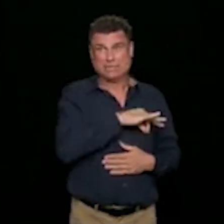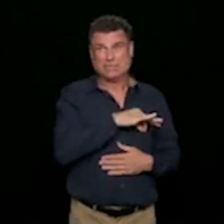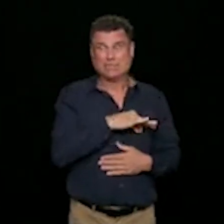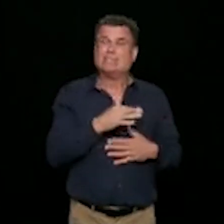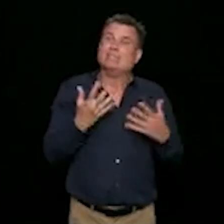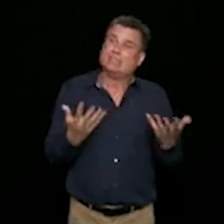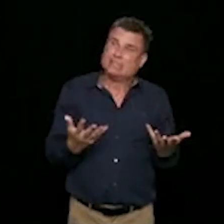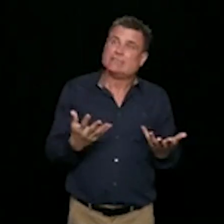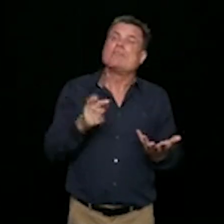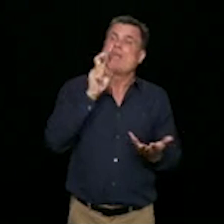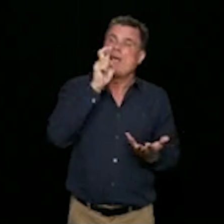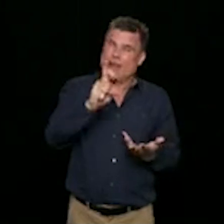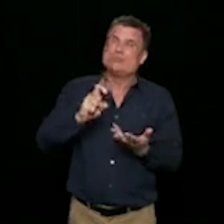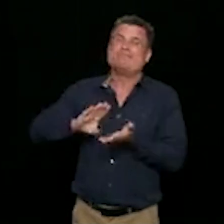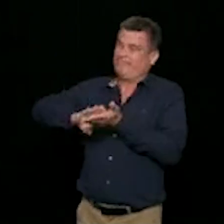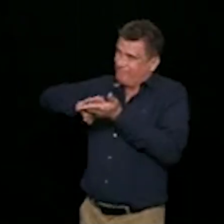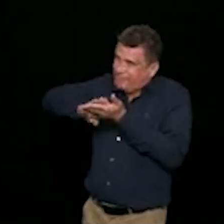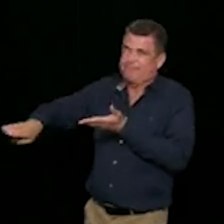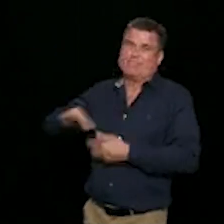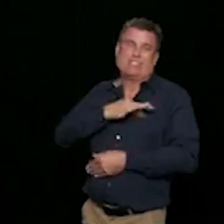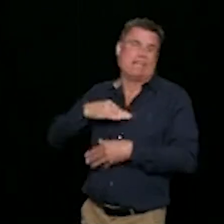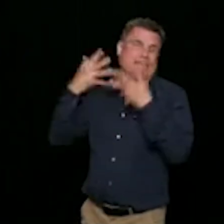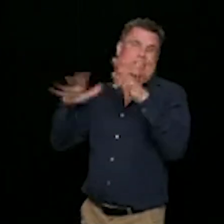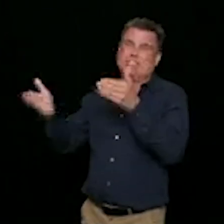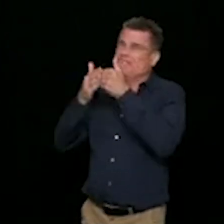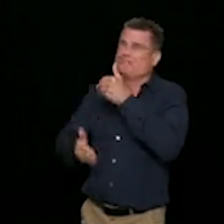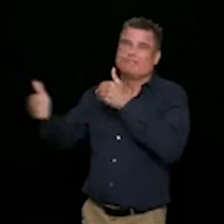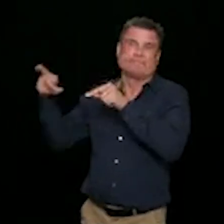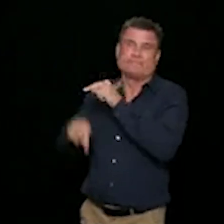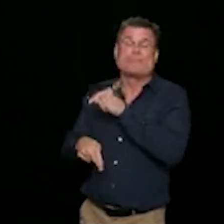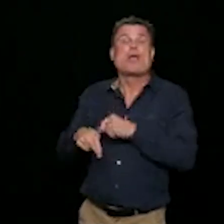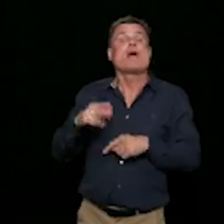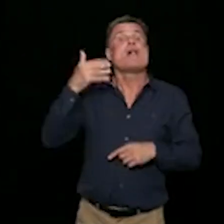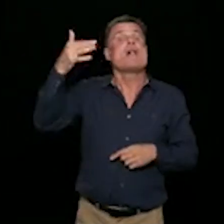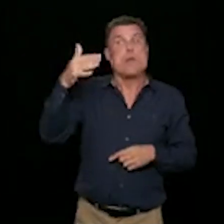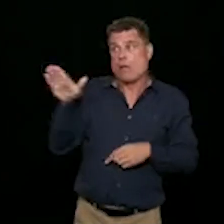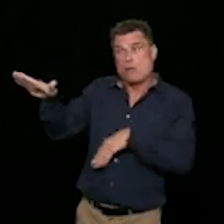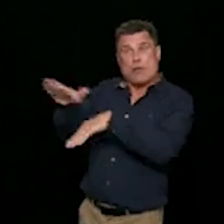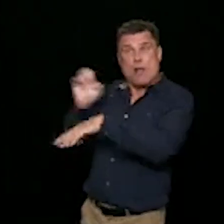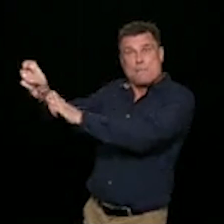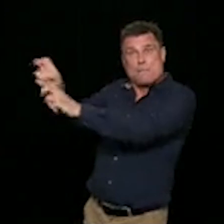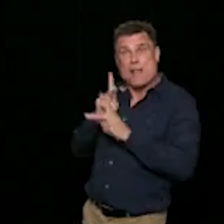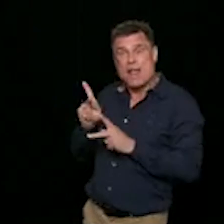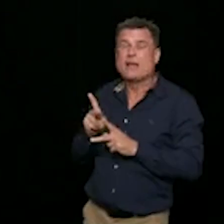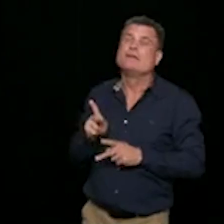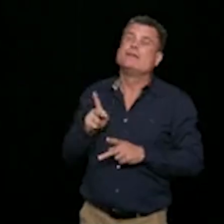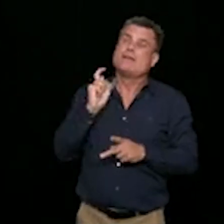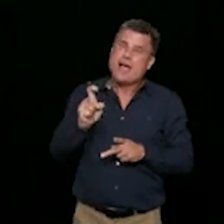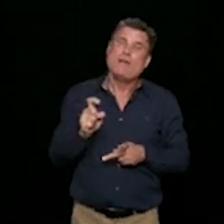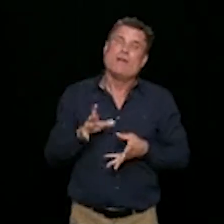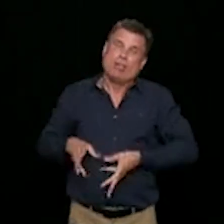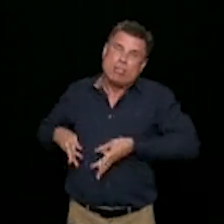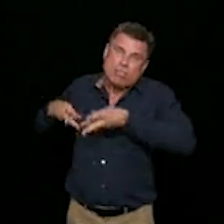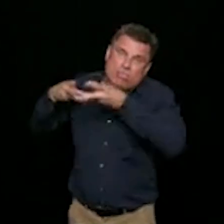deadline could result in significant severance payments due to temporary layoff becoming permanent layoffs, which could